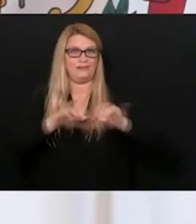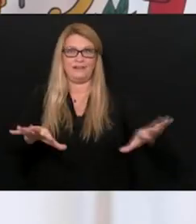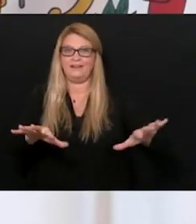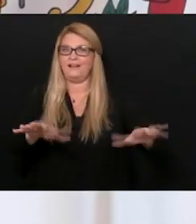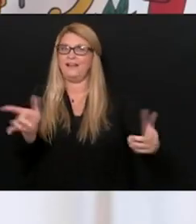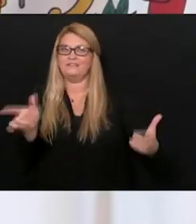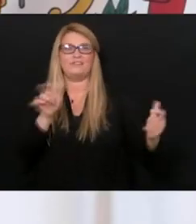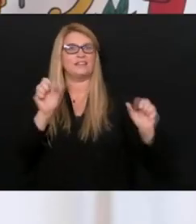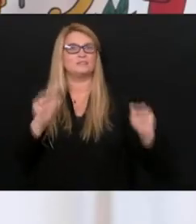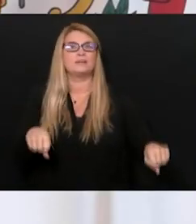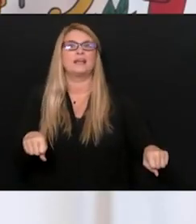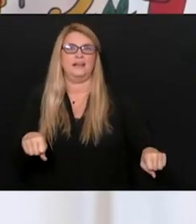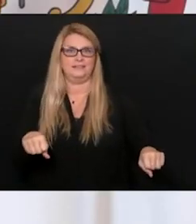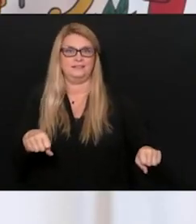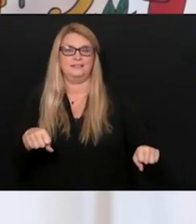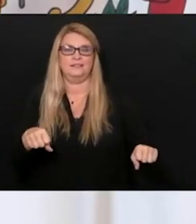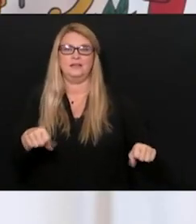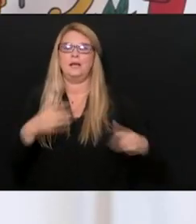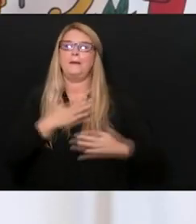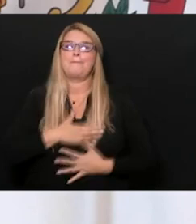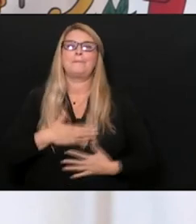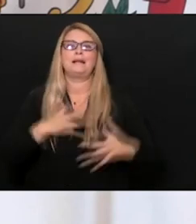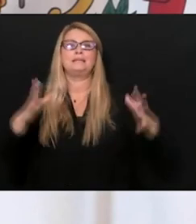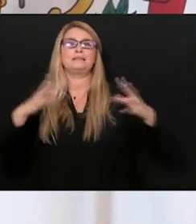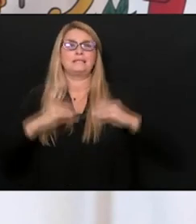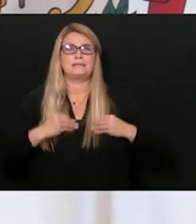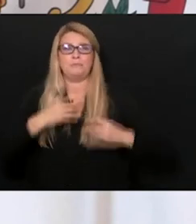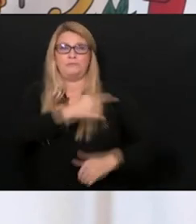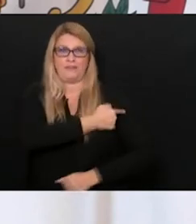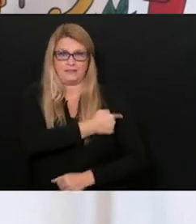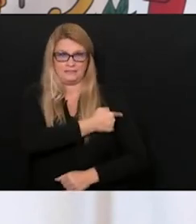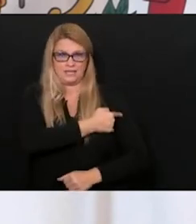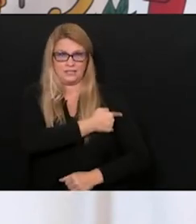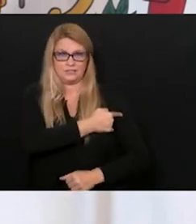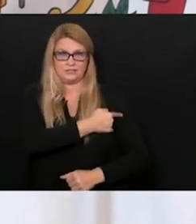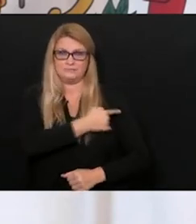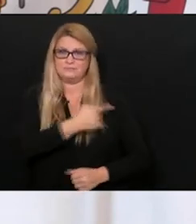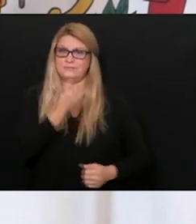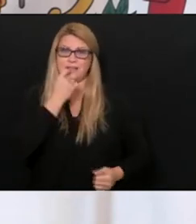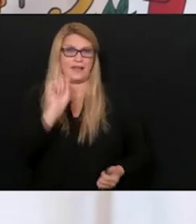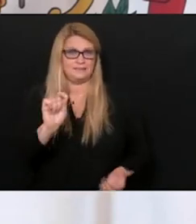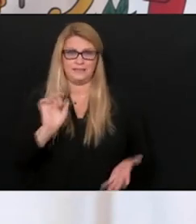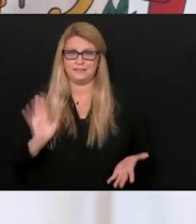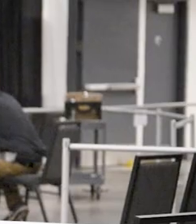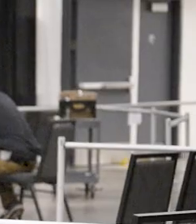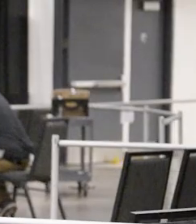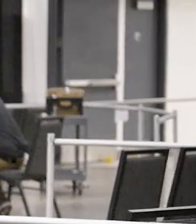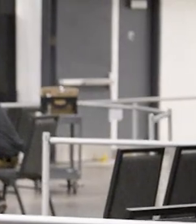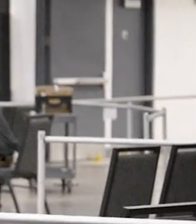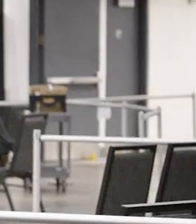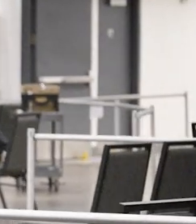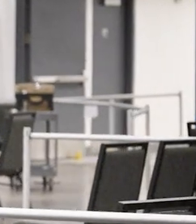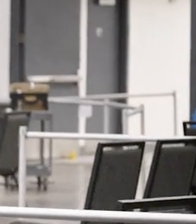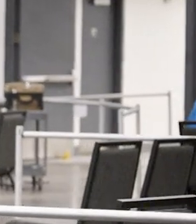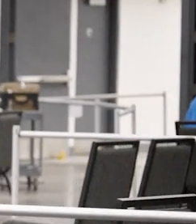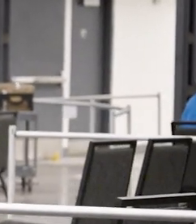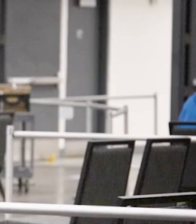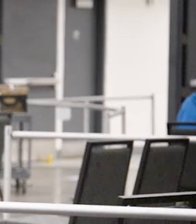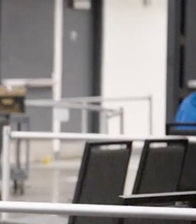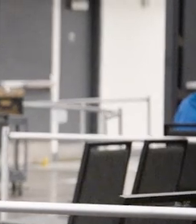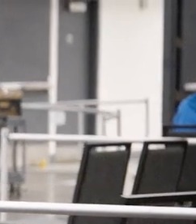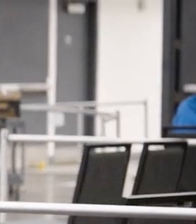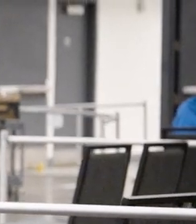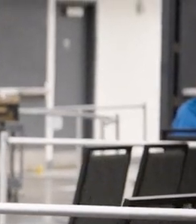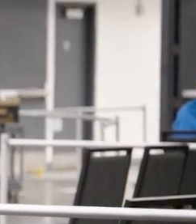Get absolutely vaccinated. It's all there is to it. It's just as simple as that. Governor Justice placed